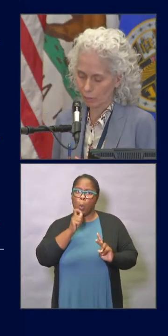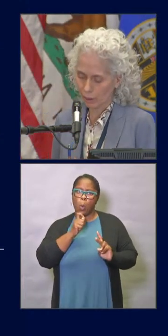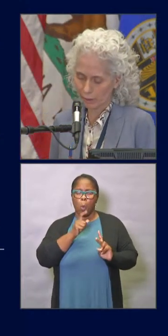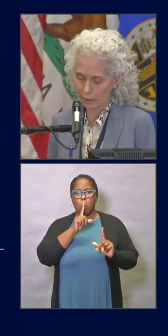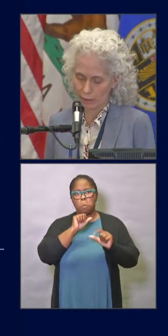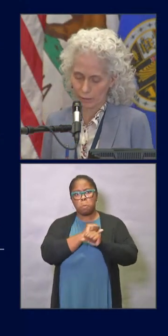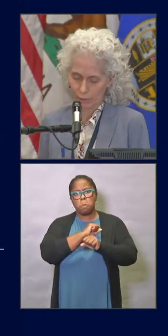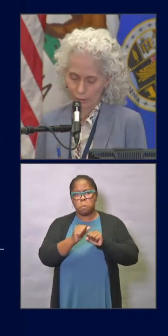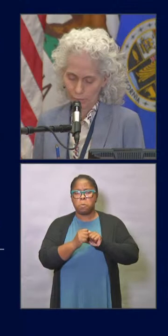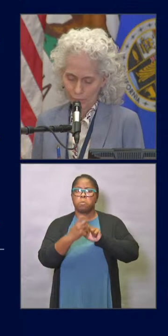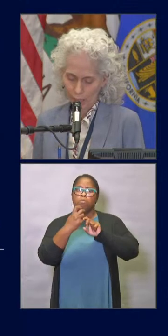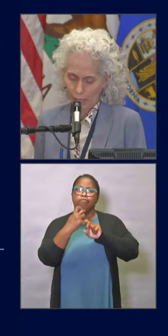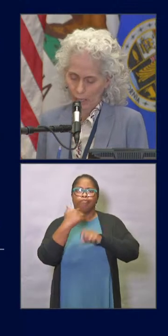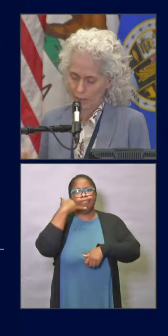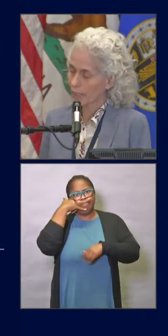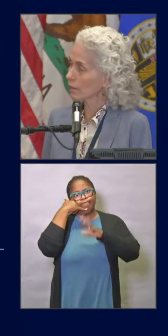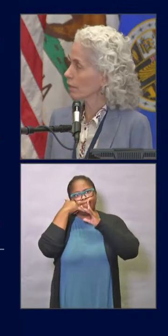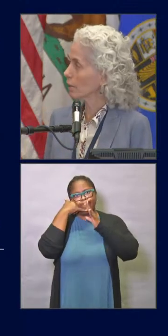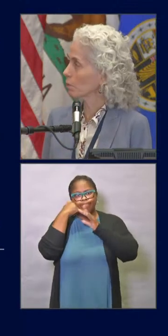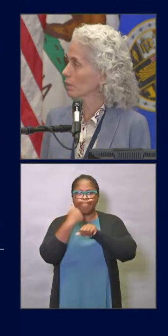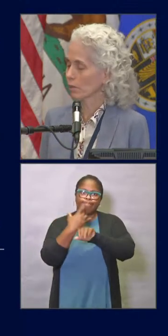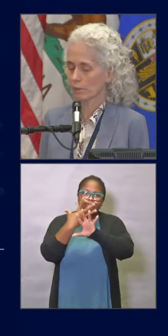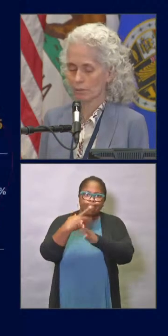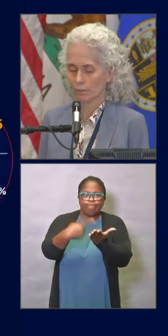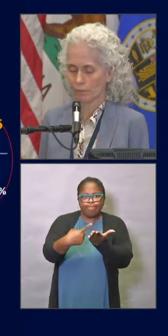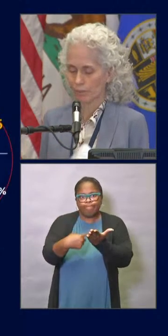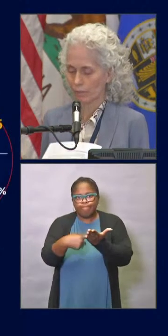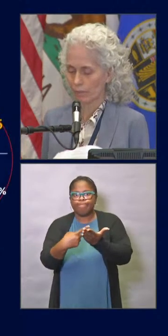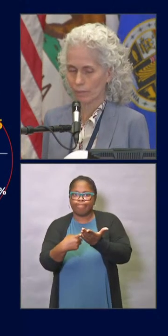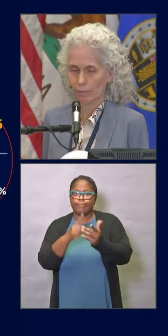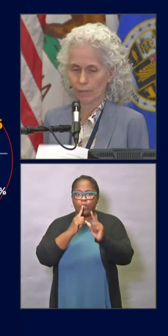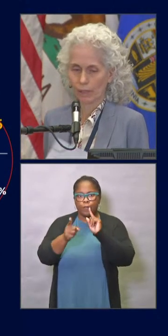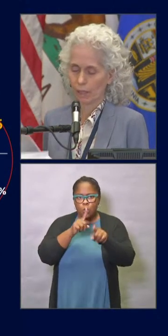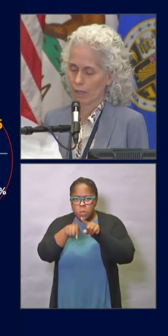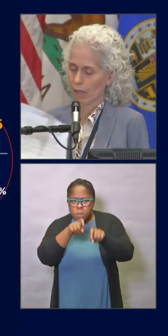us to complete their interview. And the next slide, please.